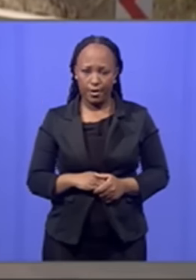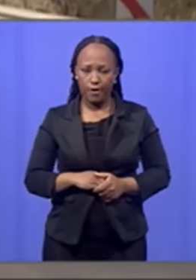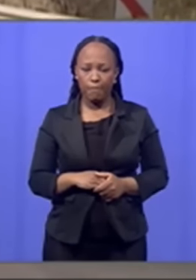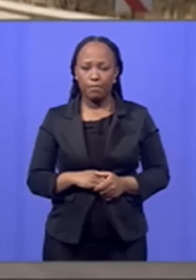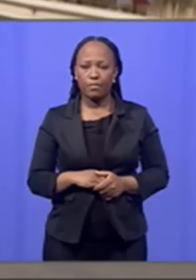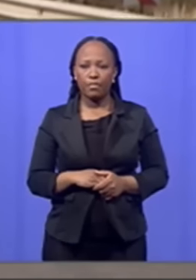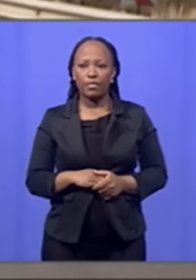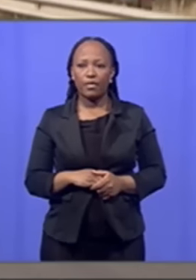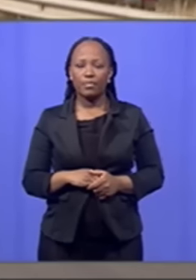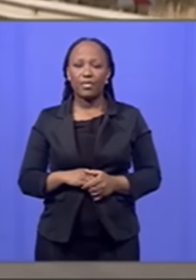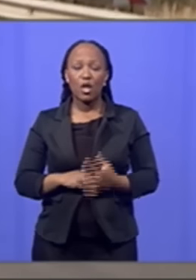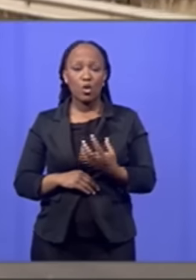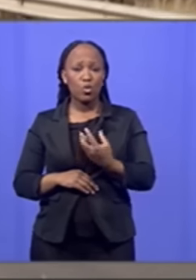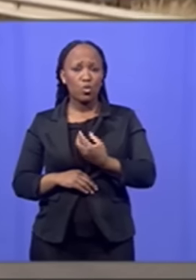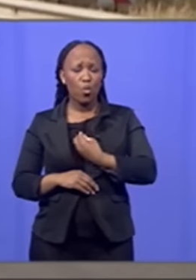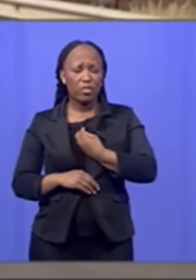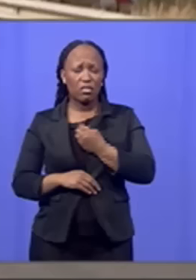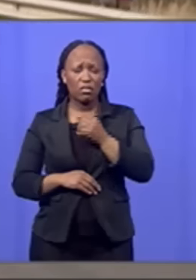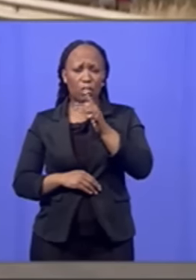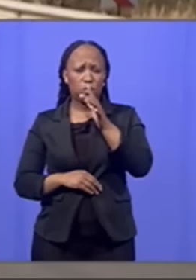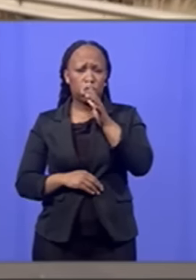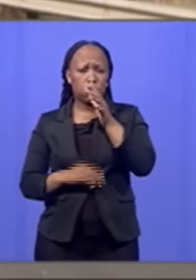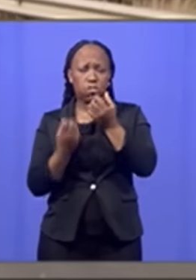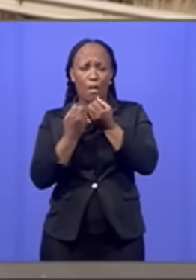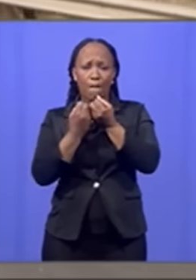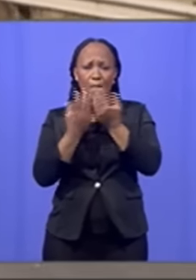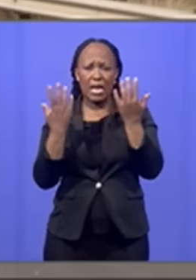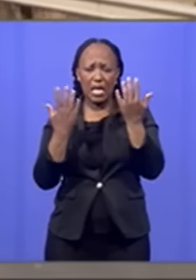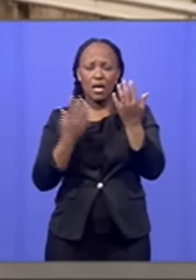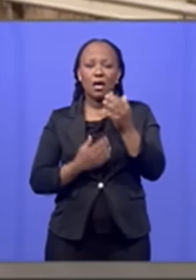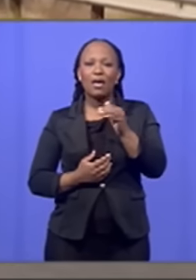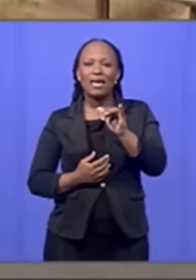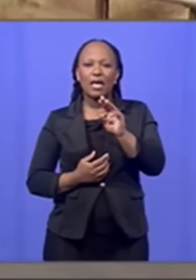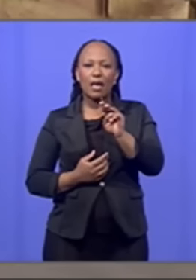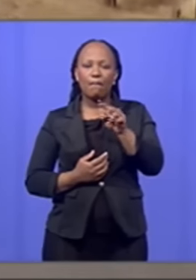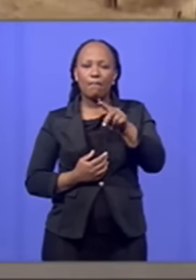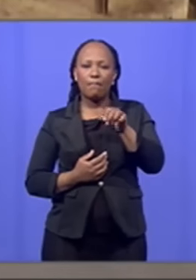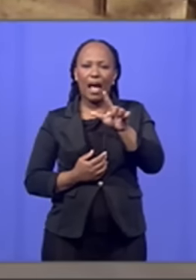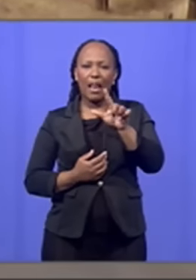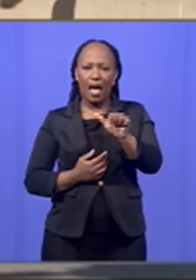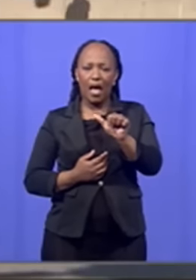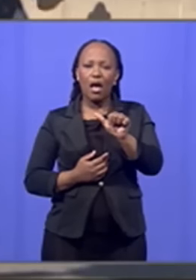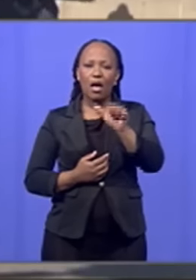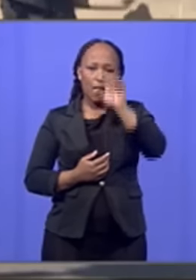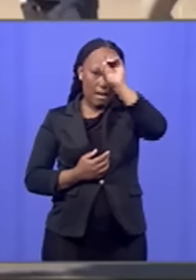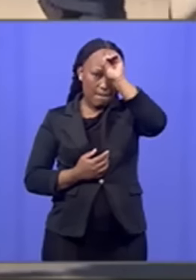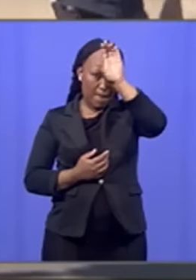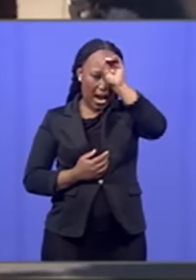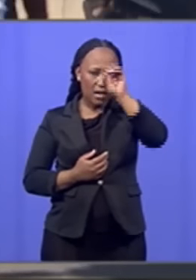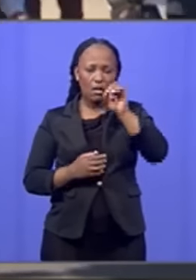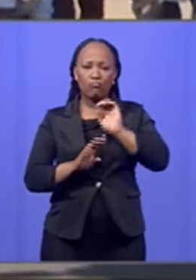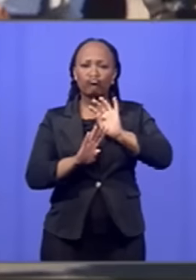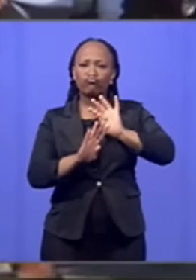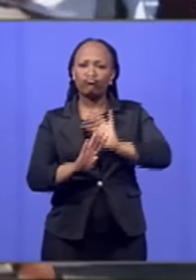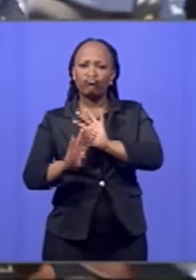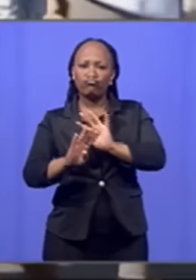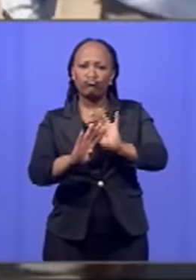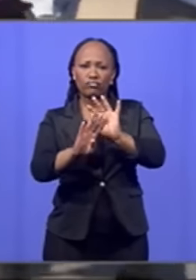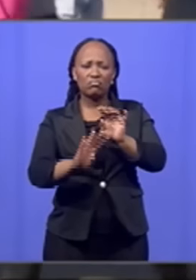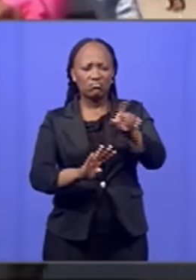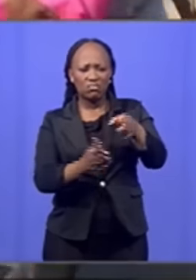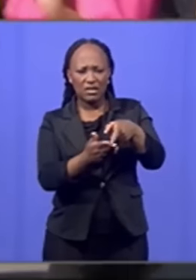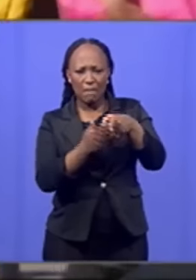Basha ba le makgolo a balwa ba ne ba kgontetse kwa moepong wa Impala Platinum ba batla go thapiwa ke moepo. Ba latfatsa moepo ka go thapa batho